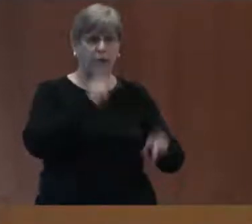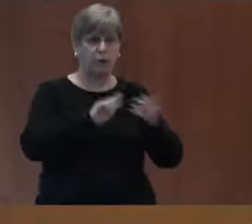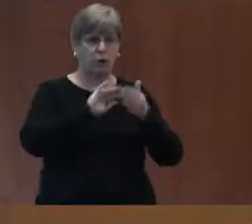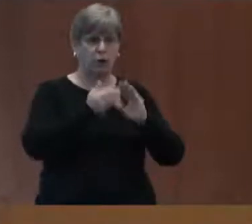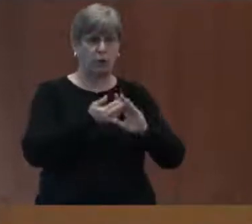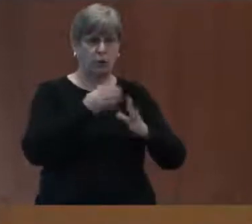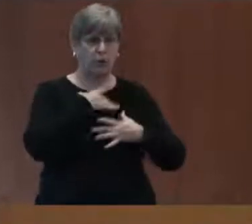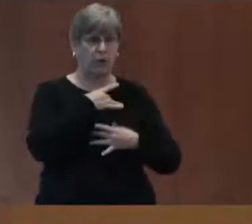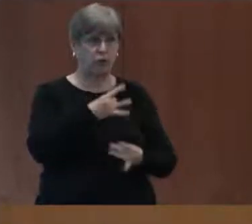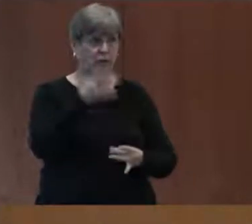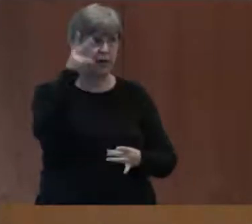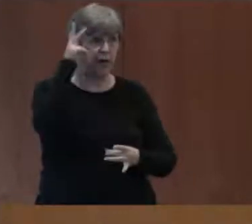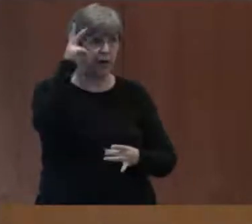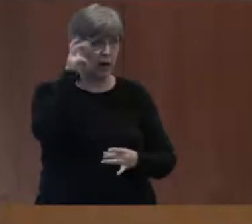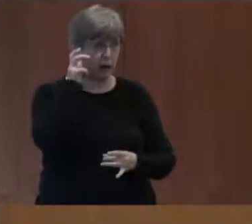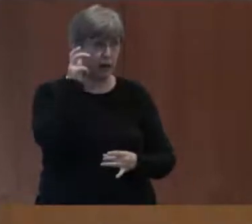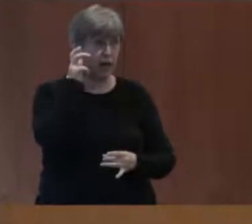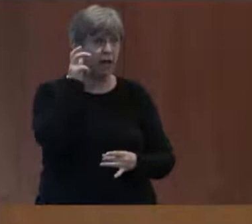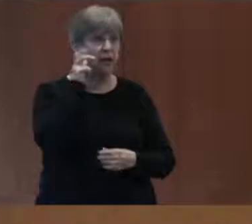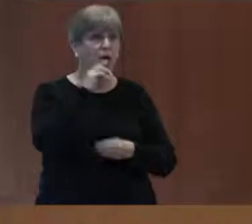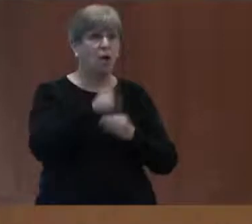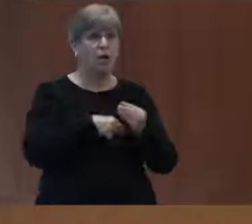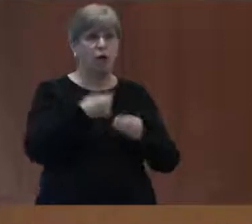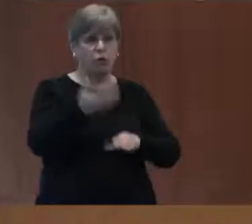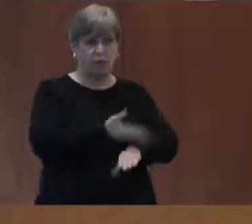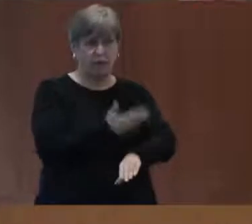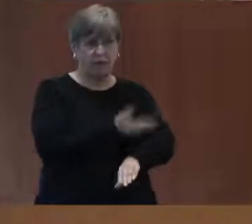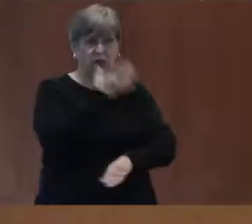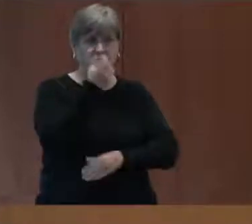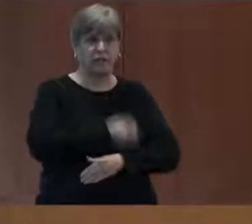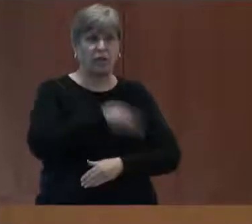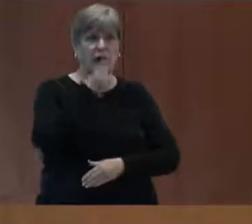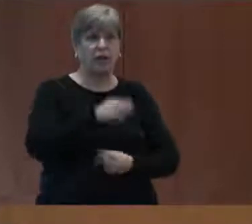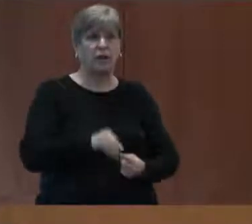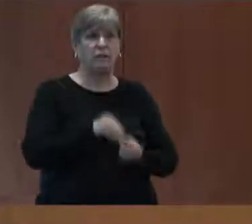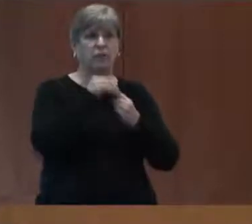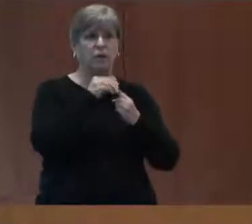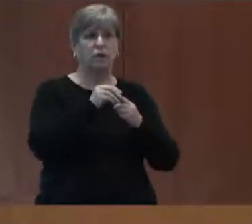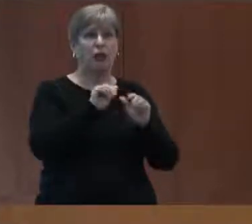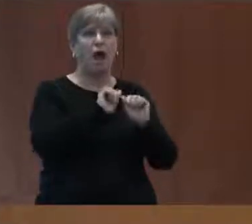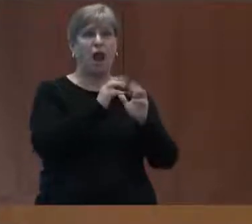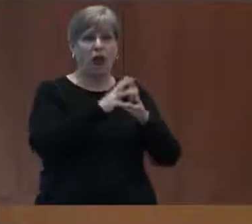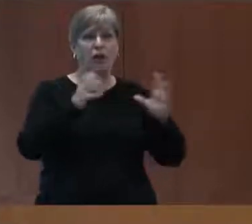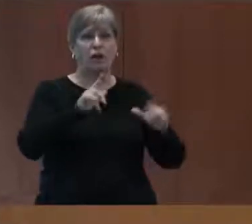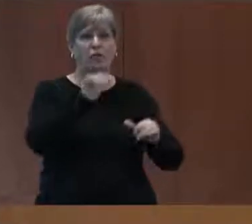would be interested in hearing about the renovations at South High, especially a lot of the alumni.